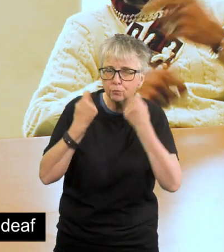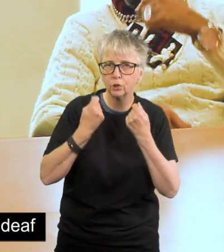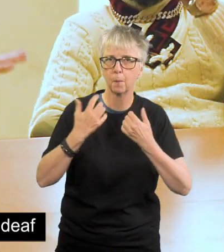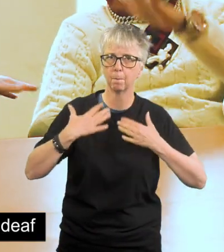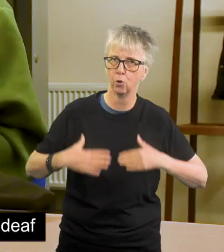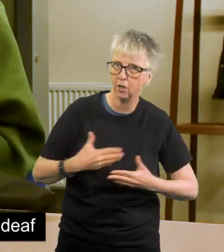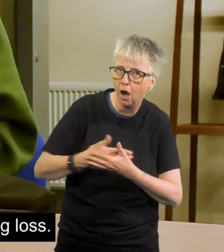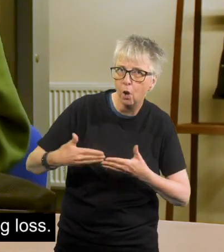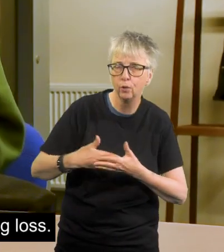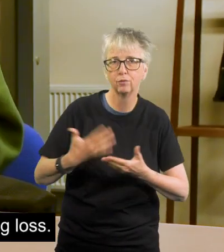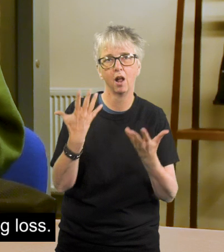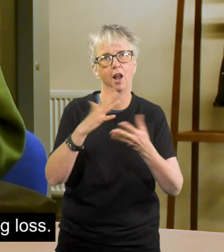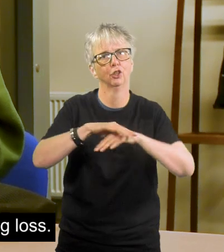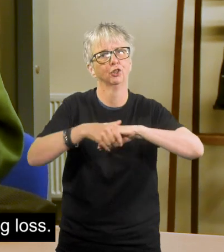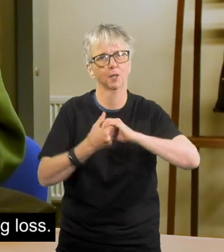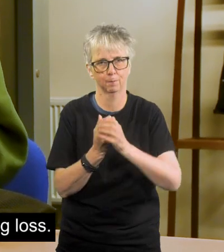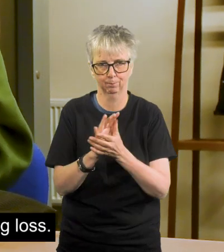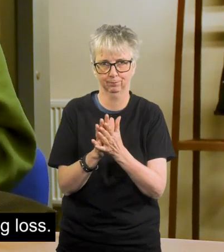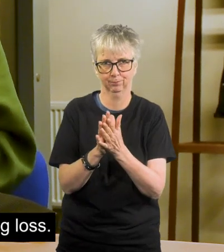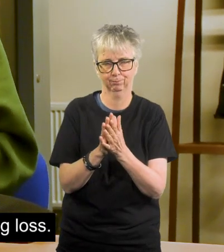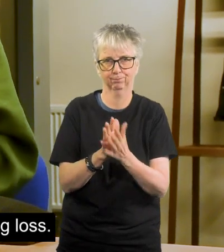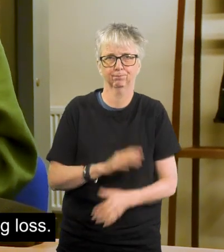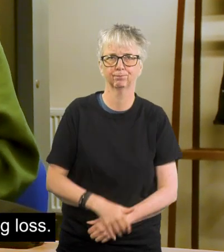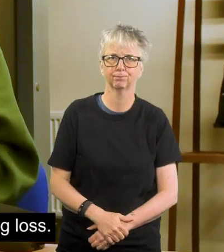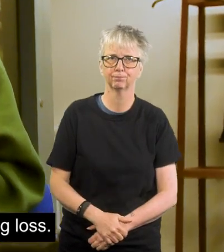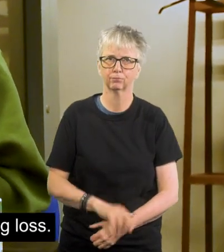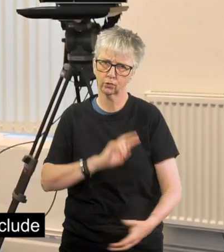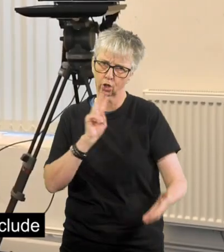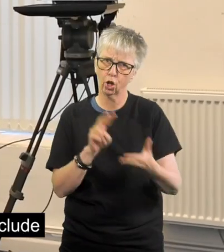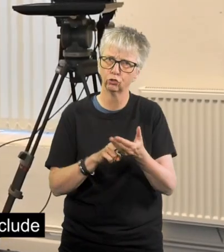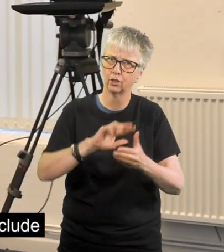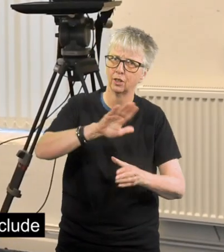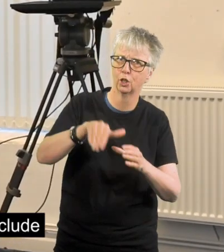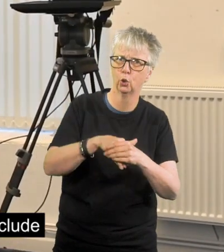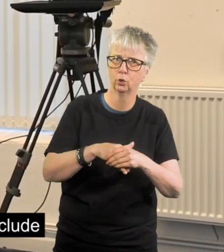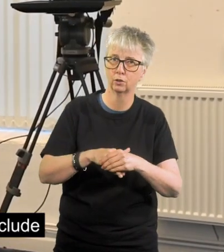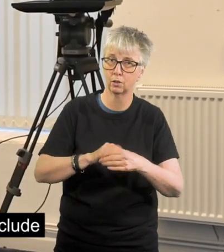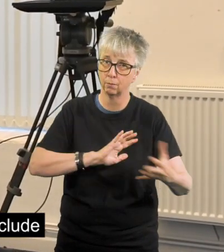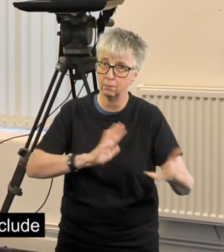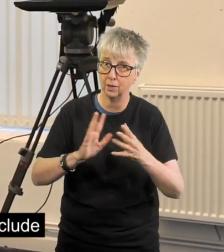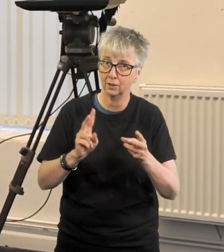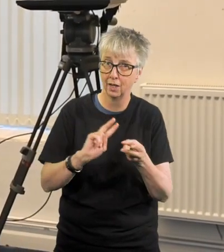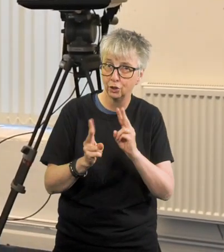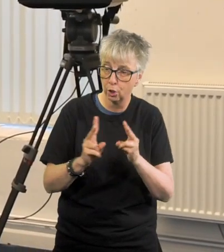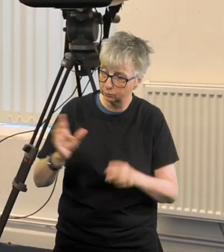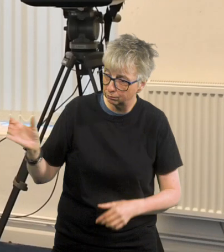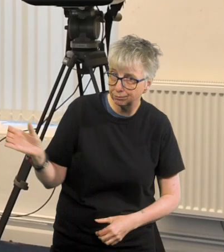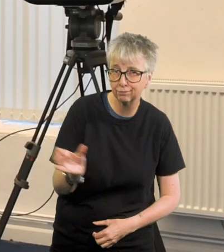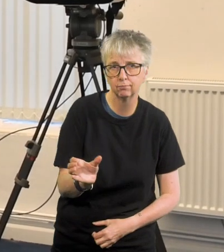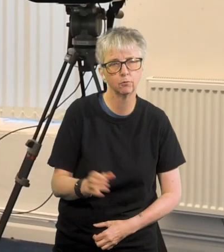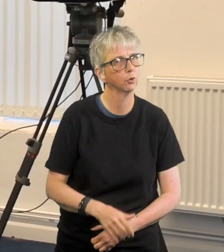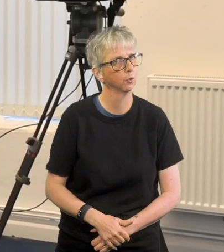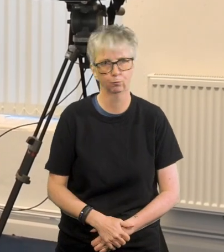by people who are deaf, or to support those who have a hearing loss. Please note our contract does not